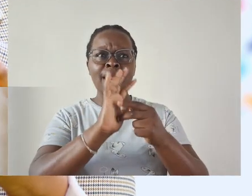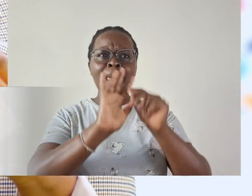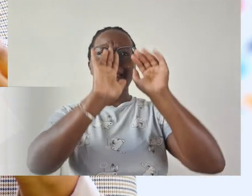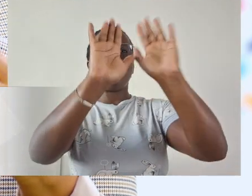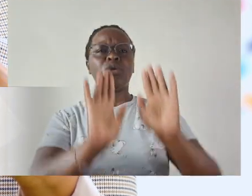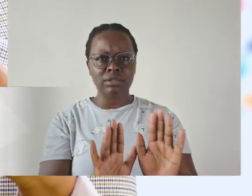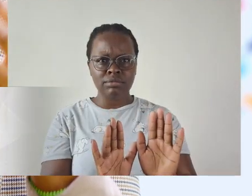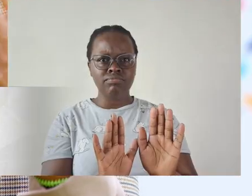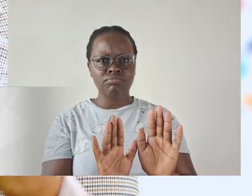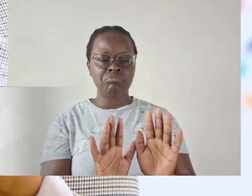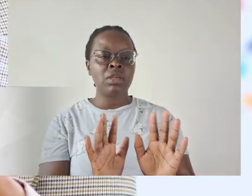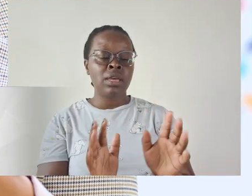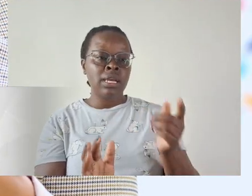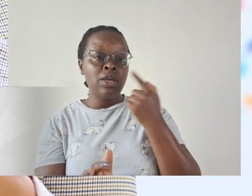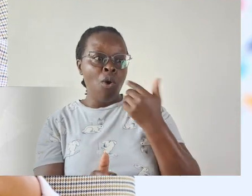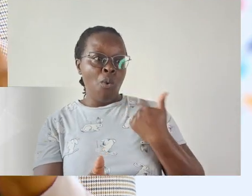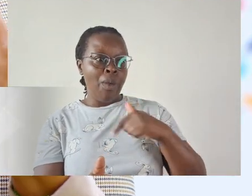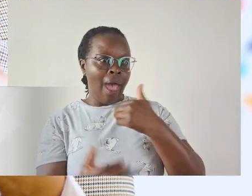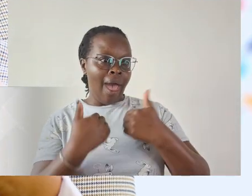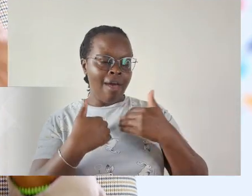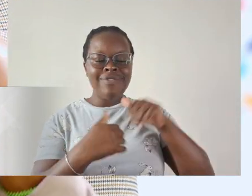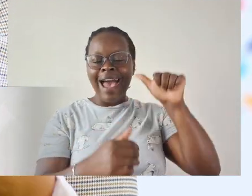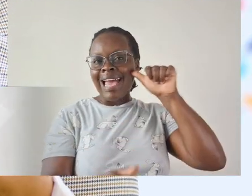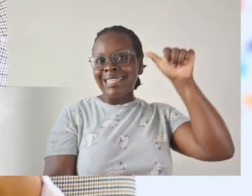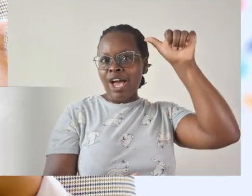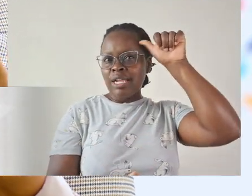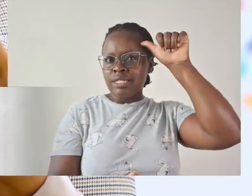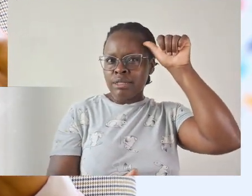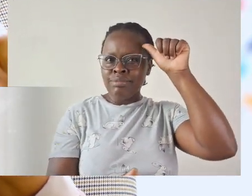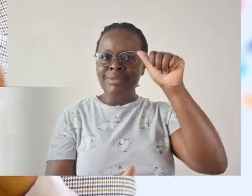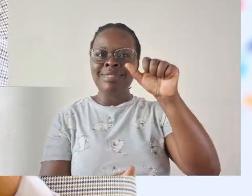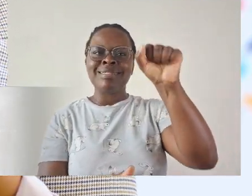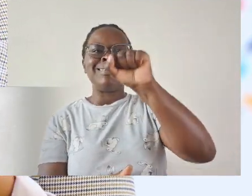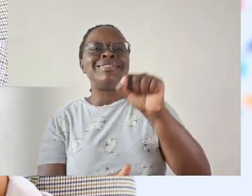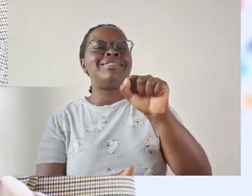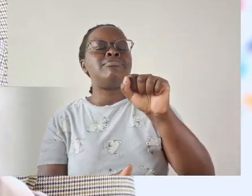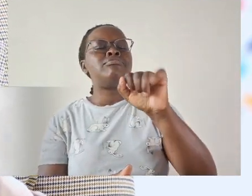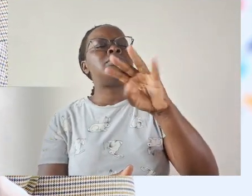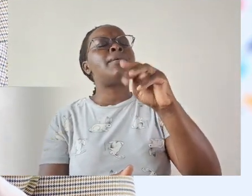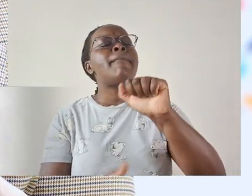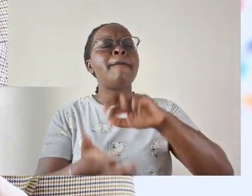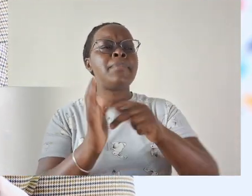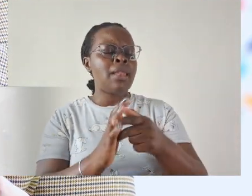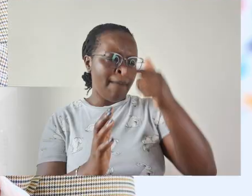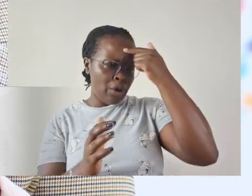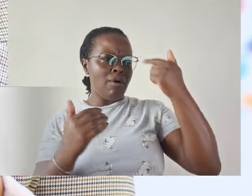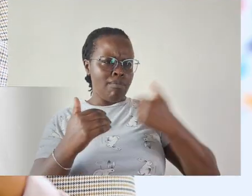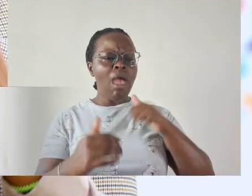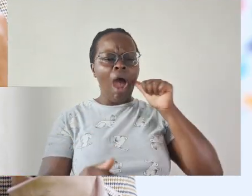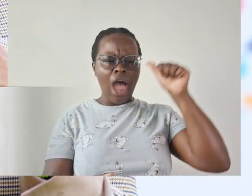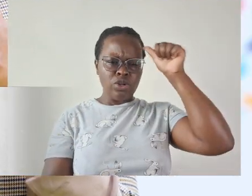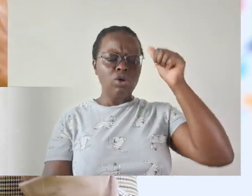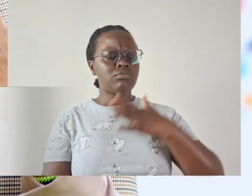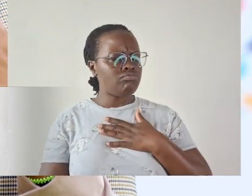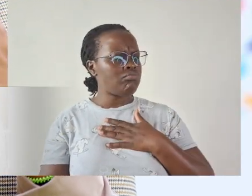have adultism. Adultism is thinking because you have lived on earth longer, okay,